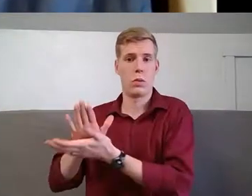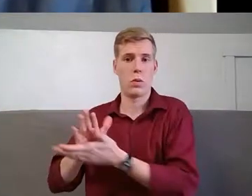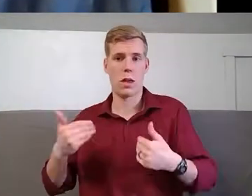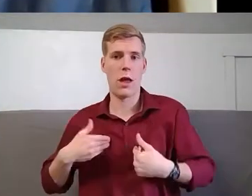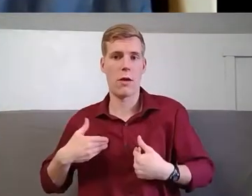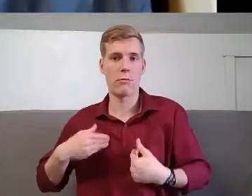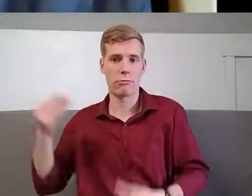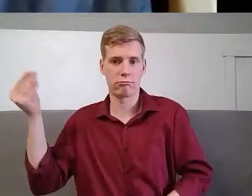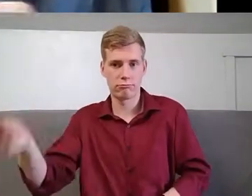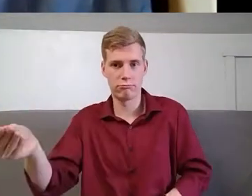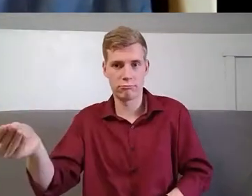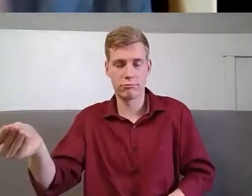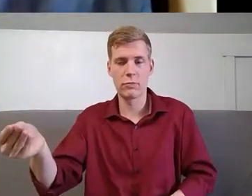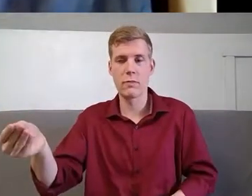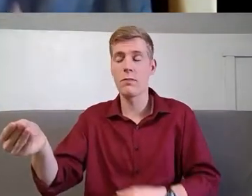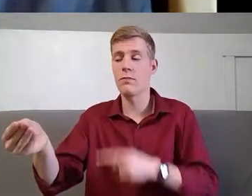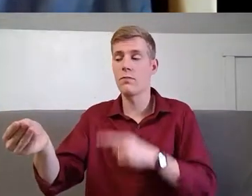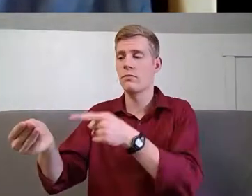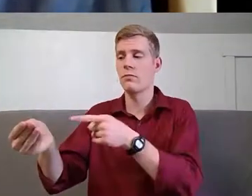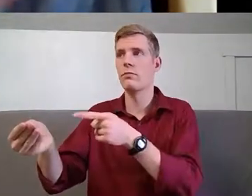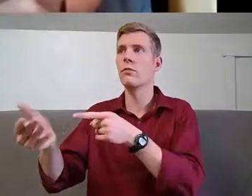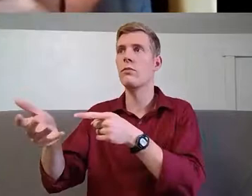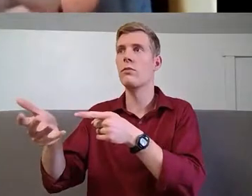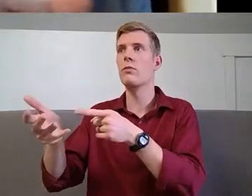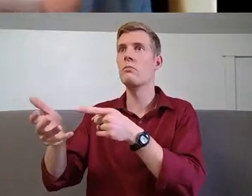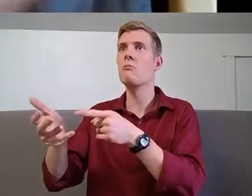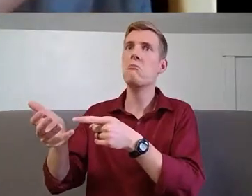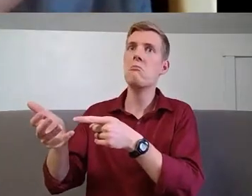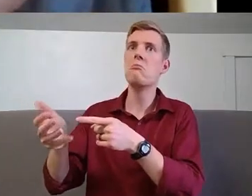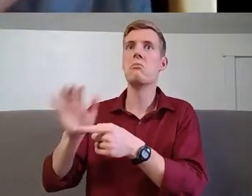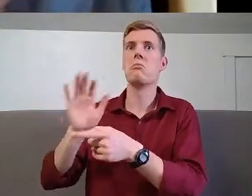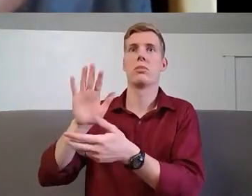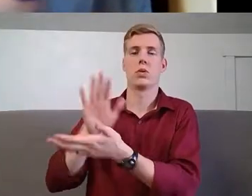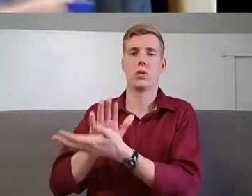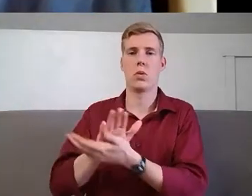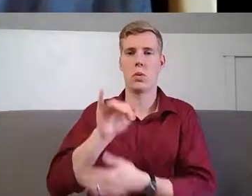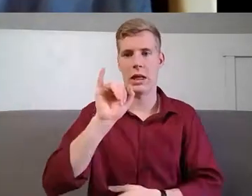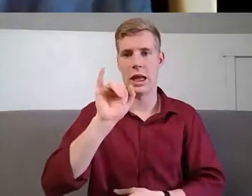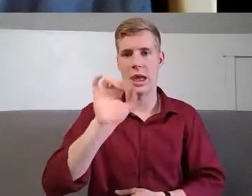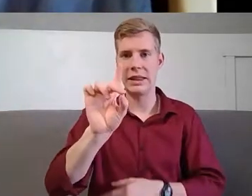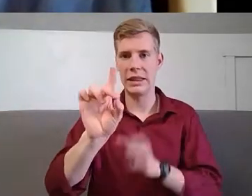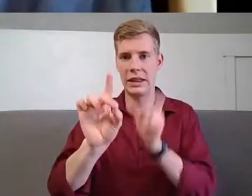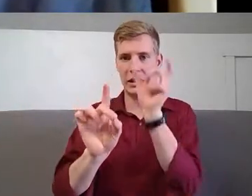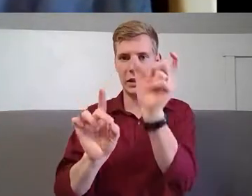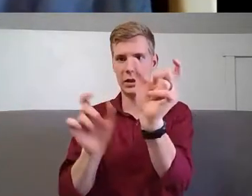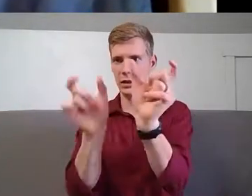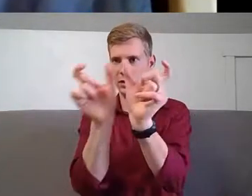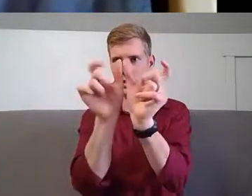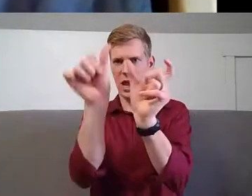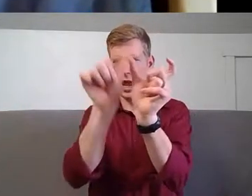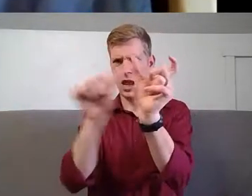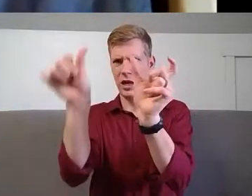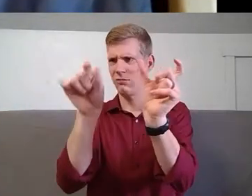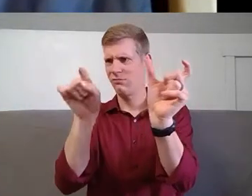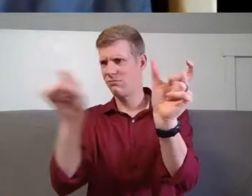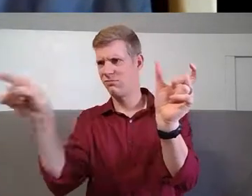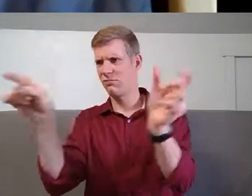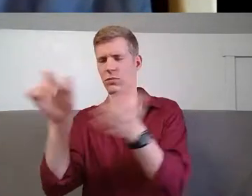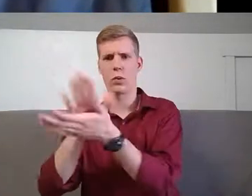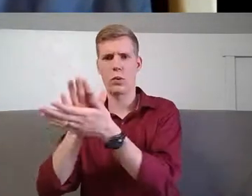Gmail account for them that is, most of the time, it's their school ID number at whatever the school